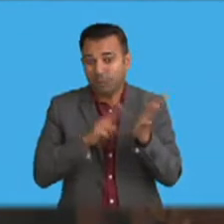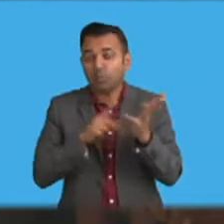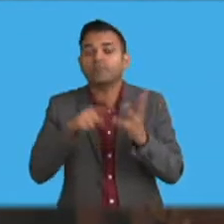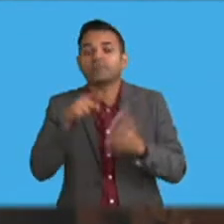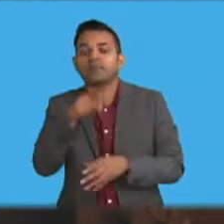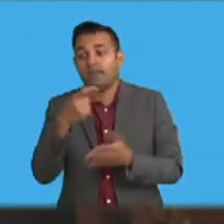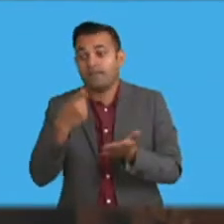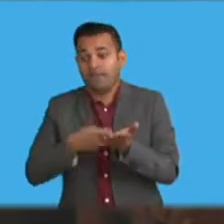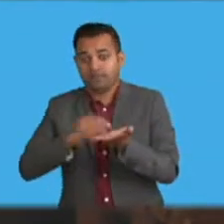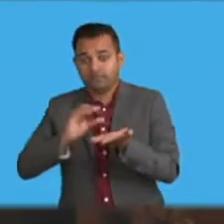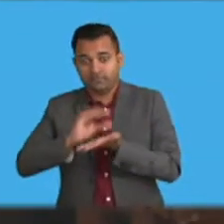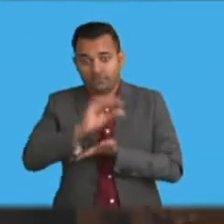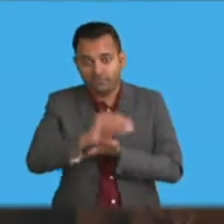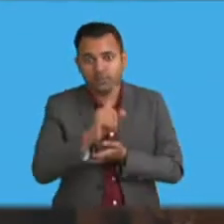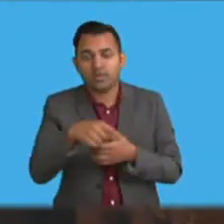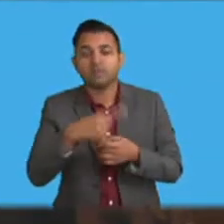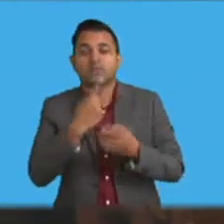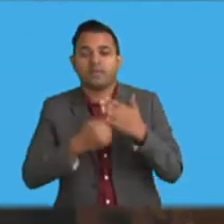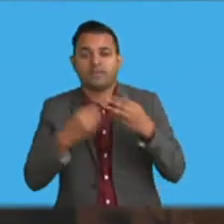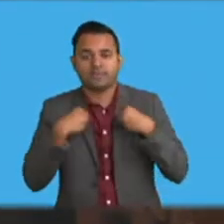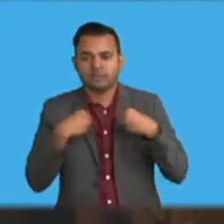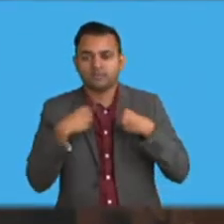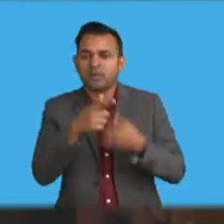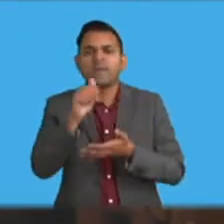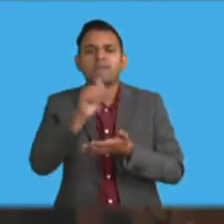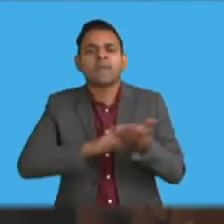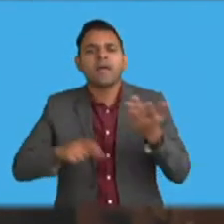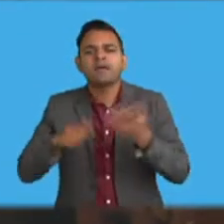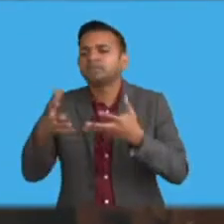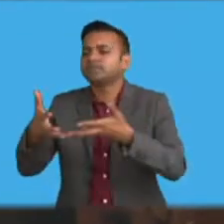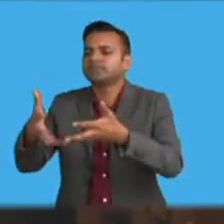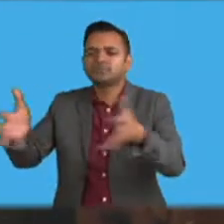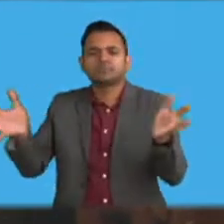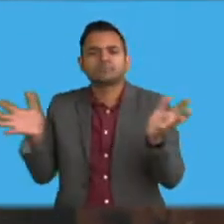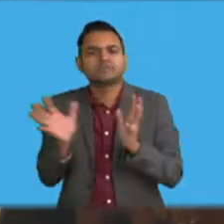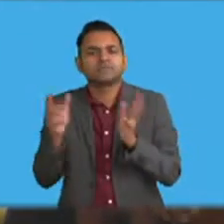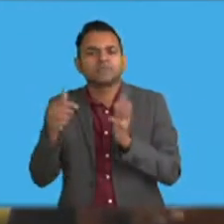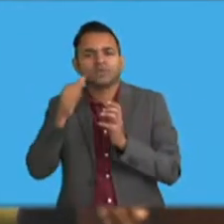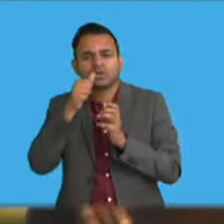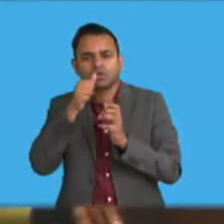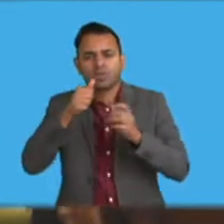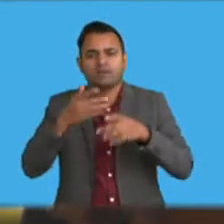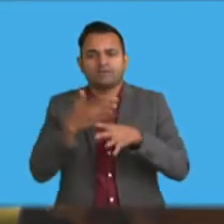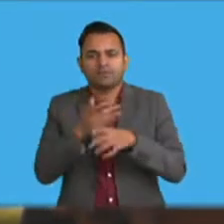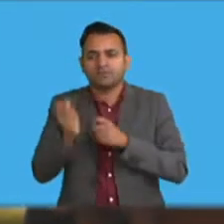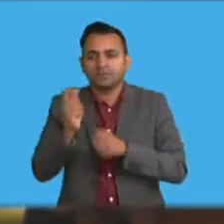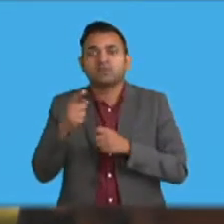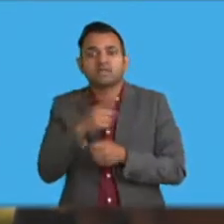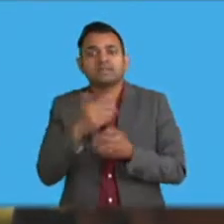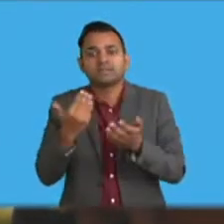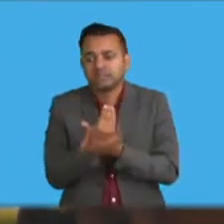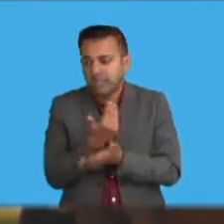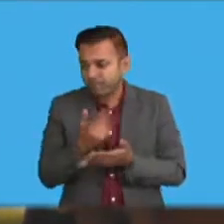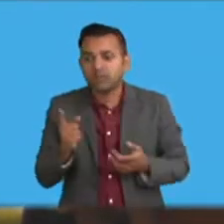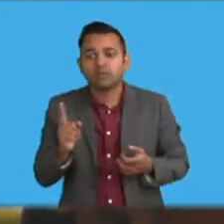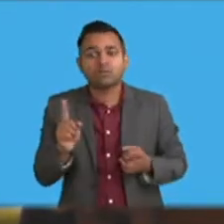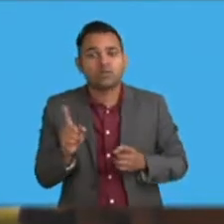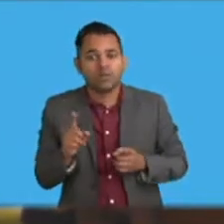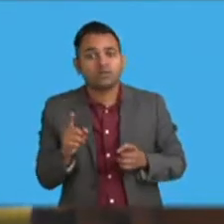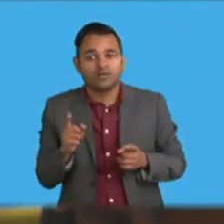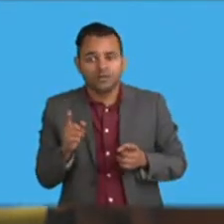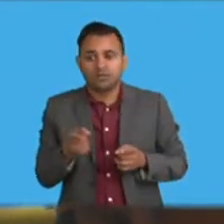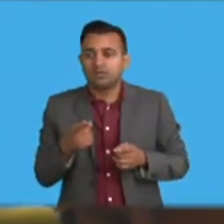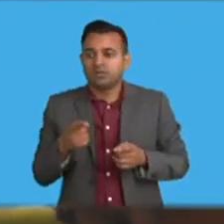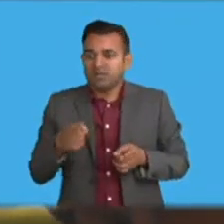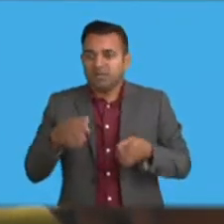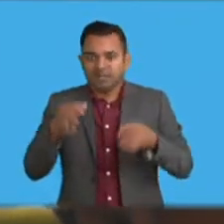to purchase his fishing net, and from the savings and the help of his wonderful wife, he has now decided to